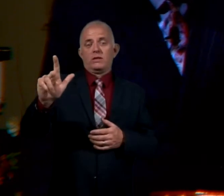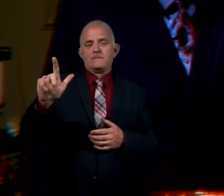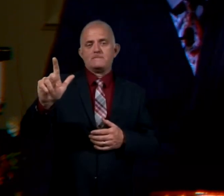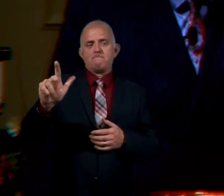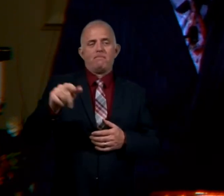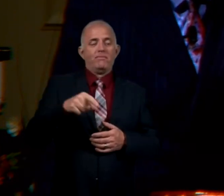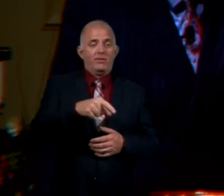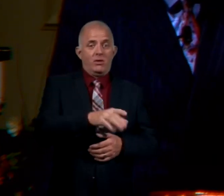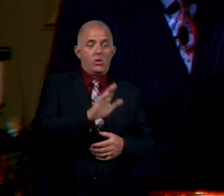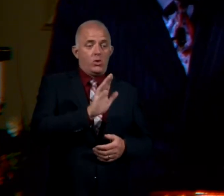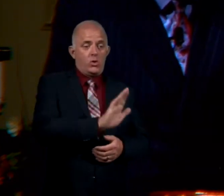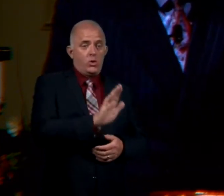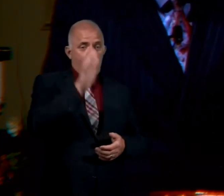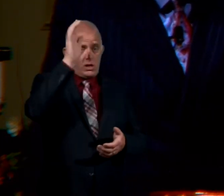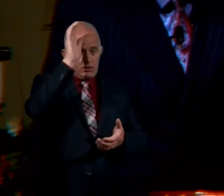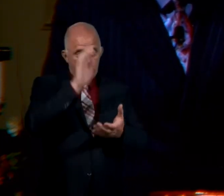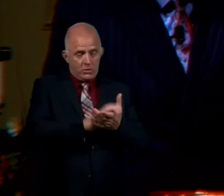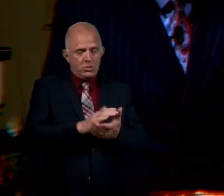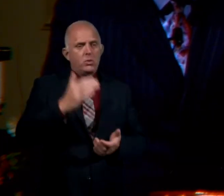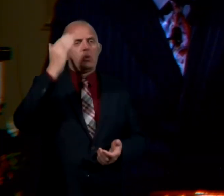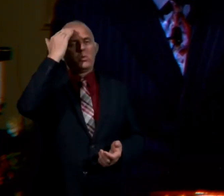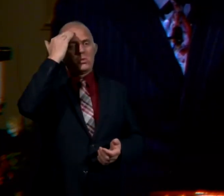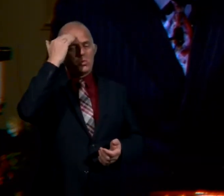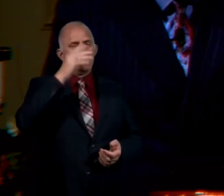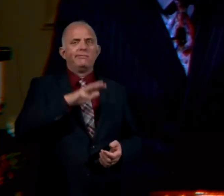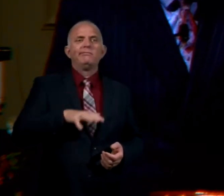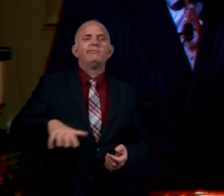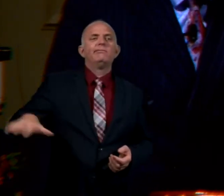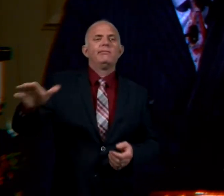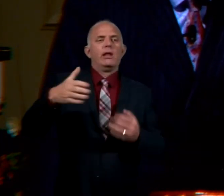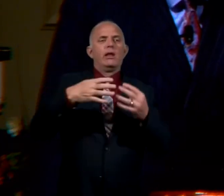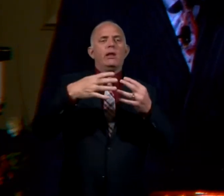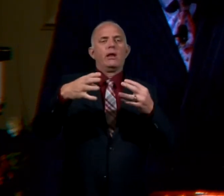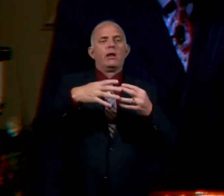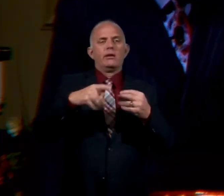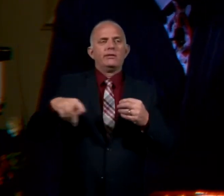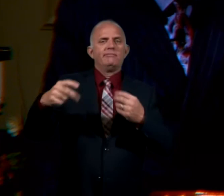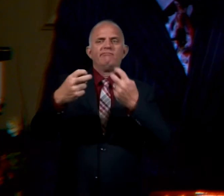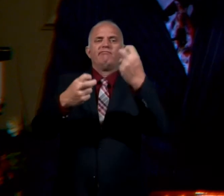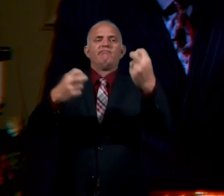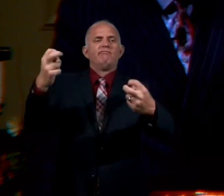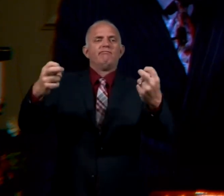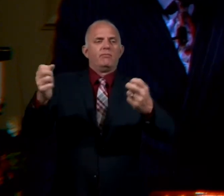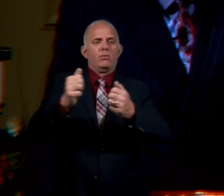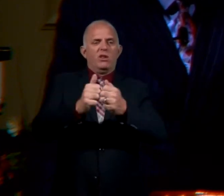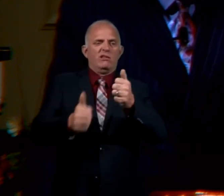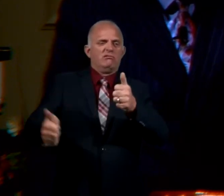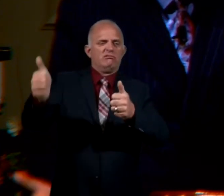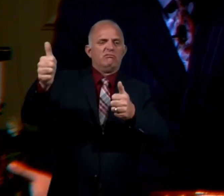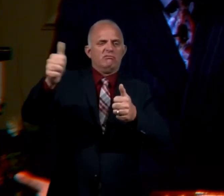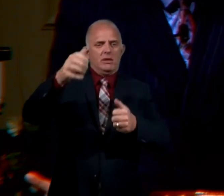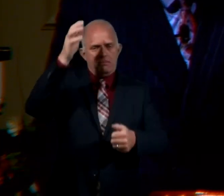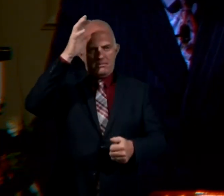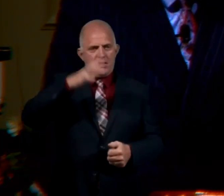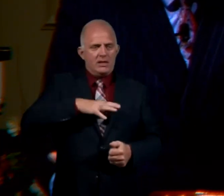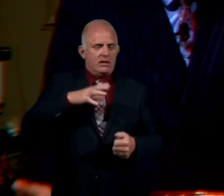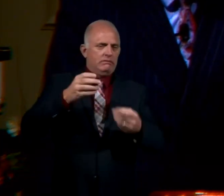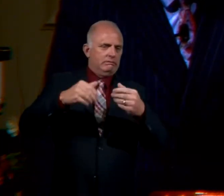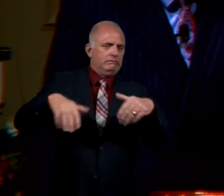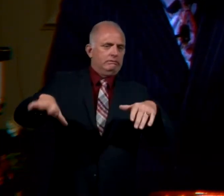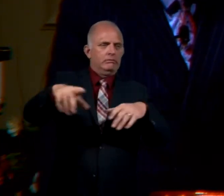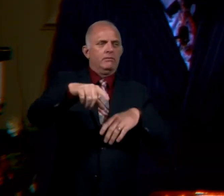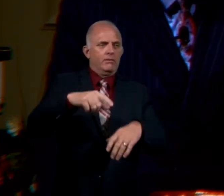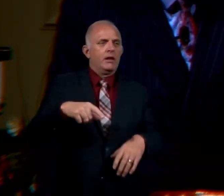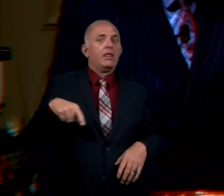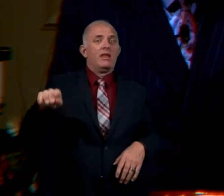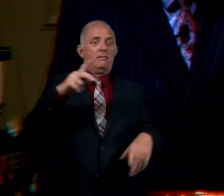is known at the gates. He sitteth among the elders of the land. He said her husband is taken care of and he's